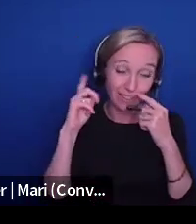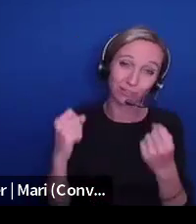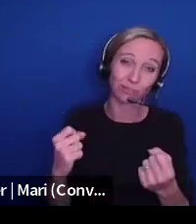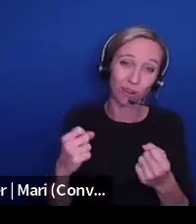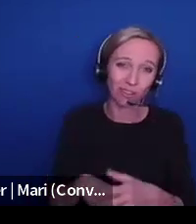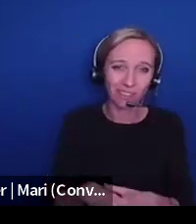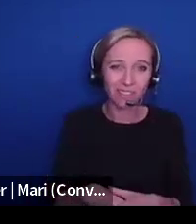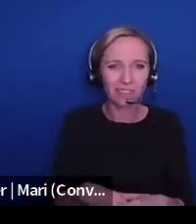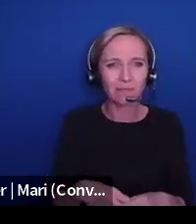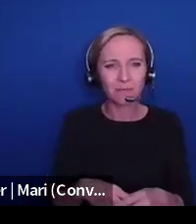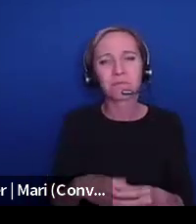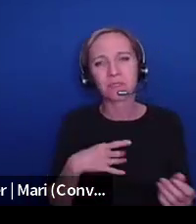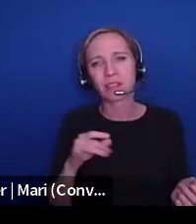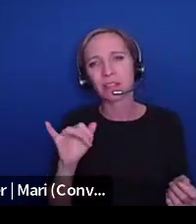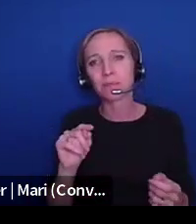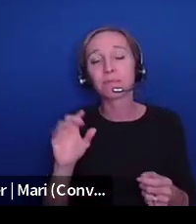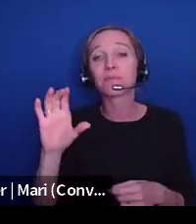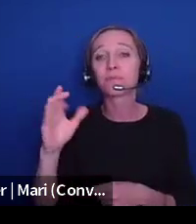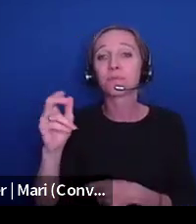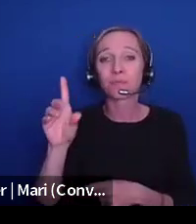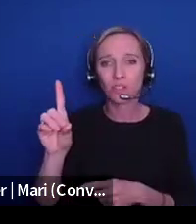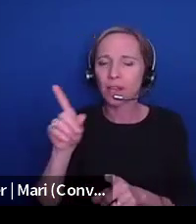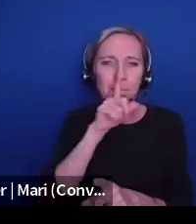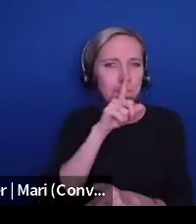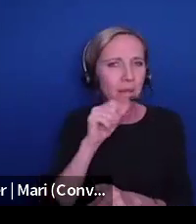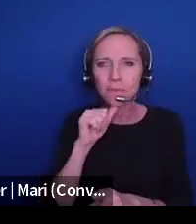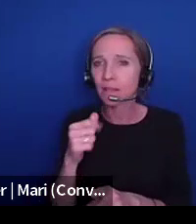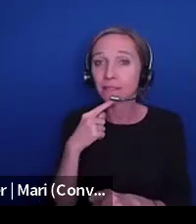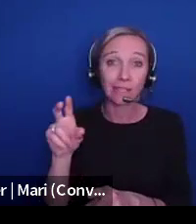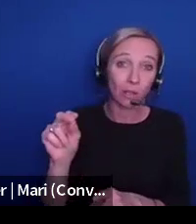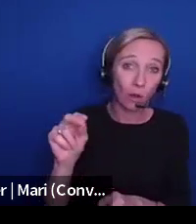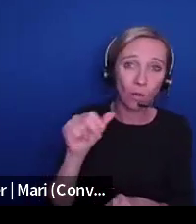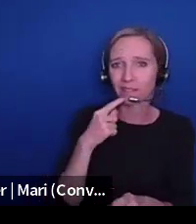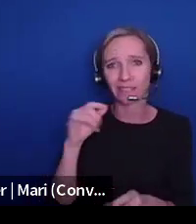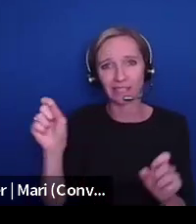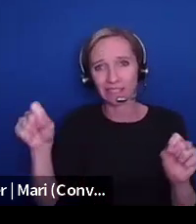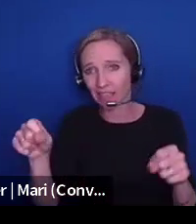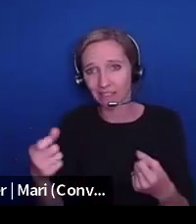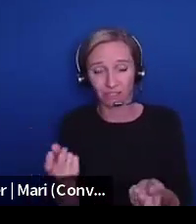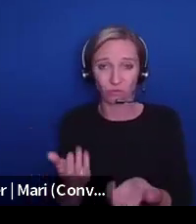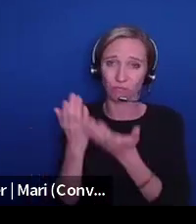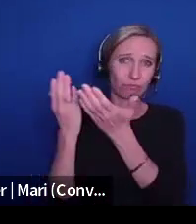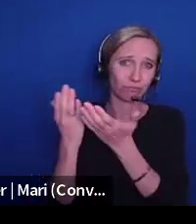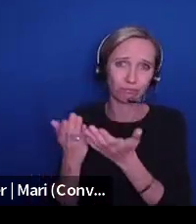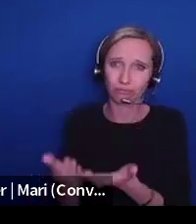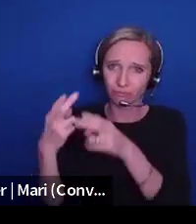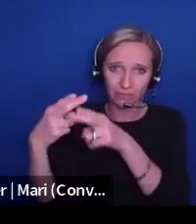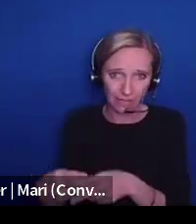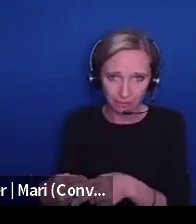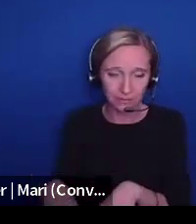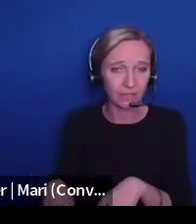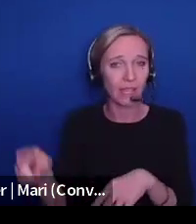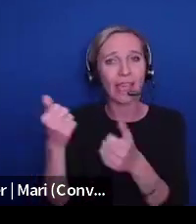strong. So I like it. Chad, I'm not saying no. I'm not saying yes. propose the name, argument